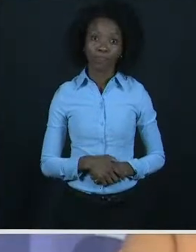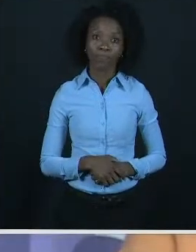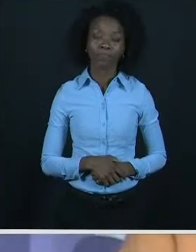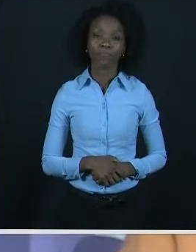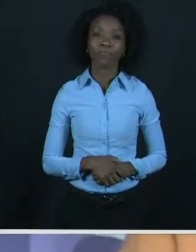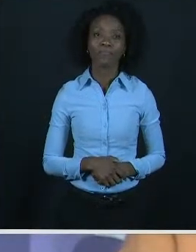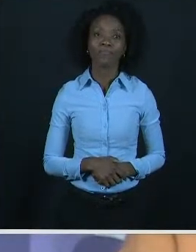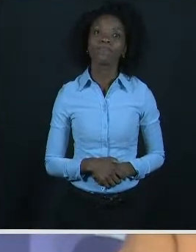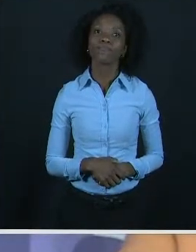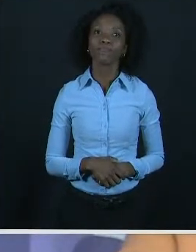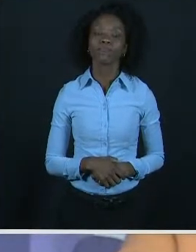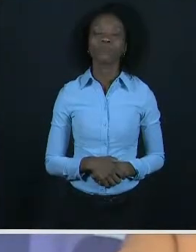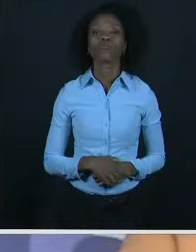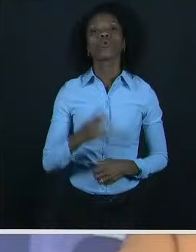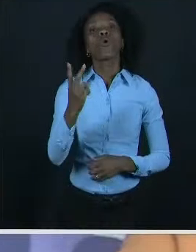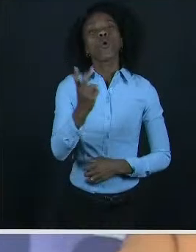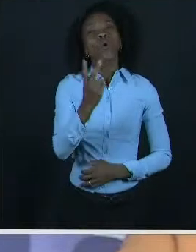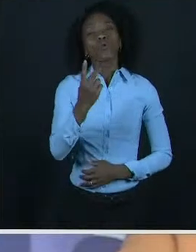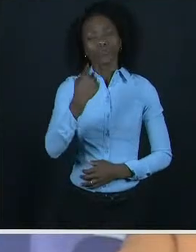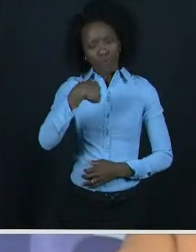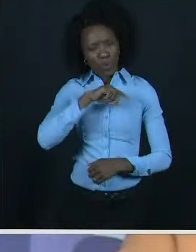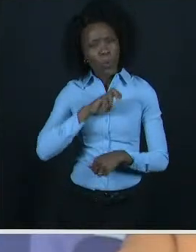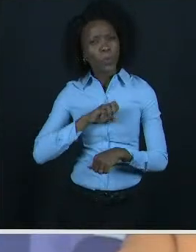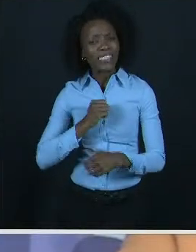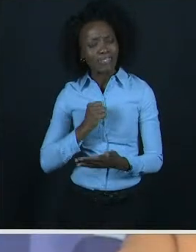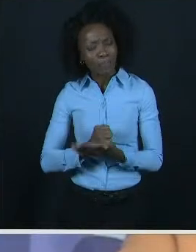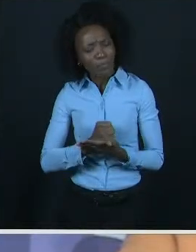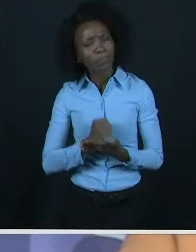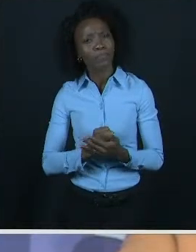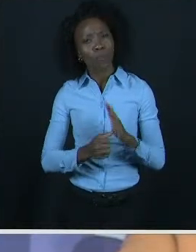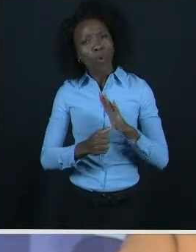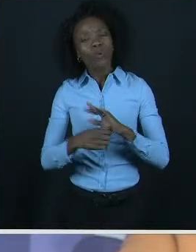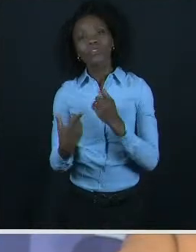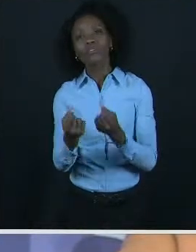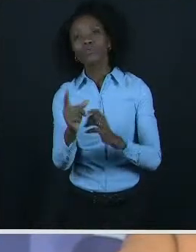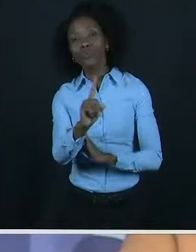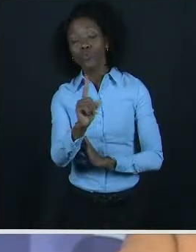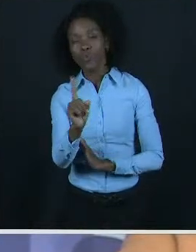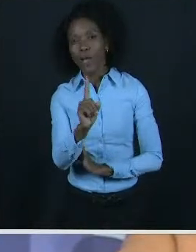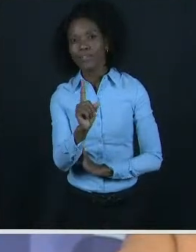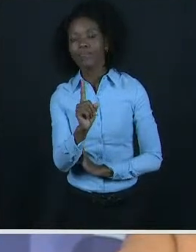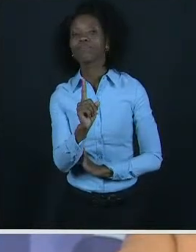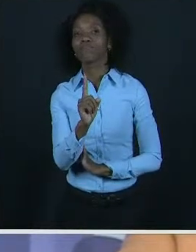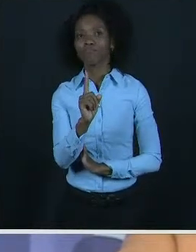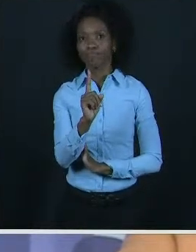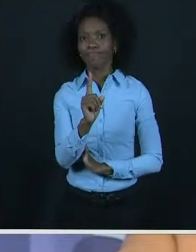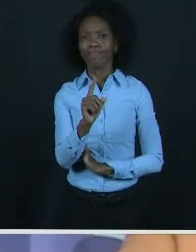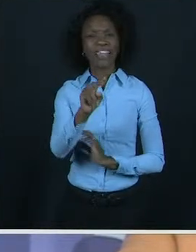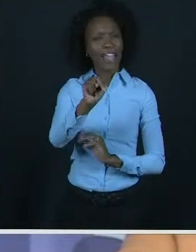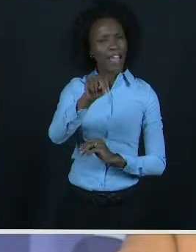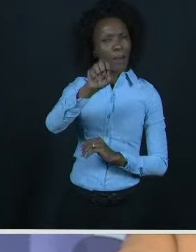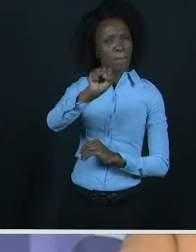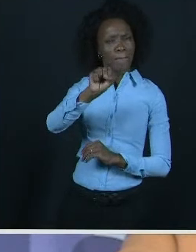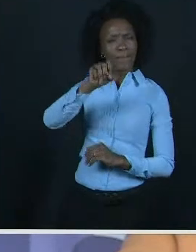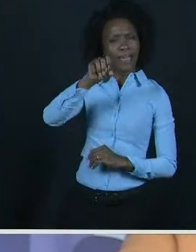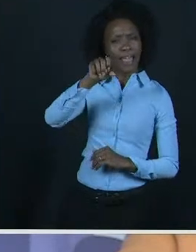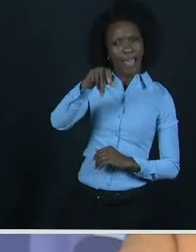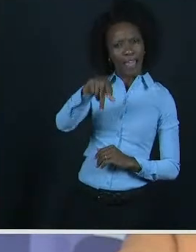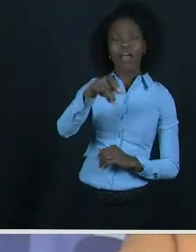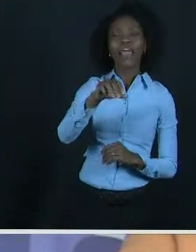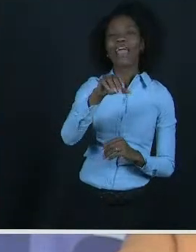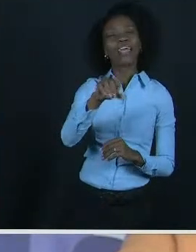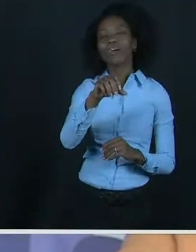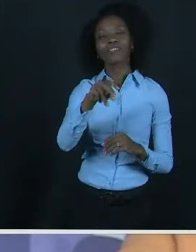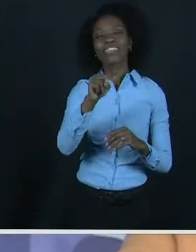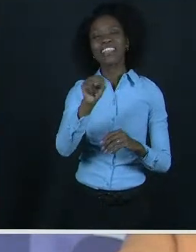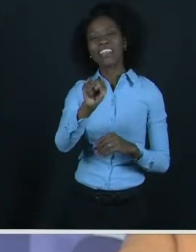We also need to be critical about those areas of the National Strategic Plan in which there